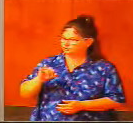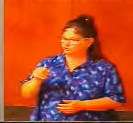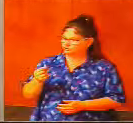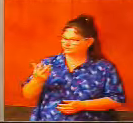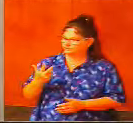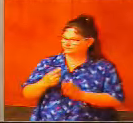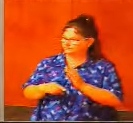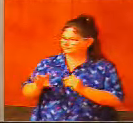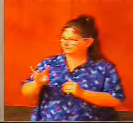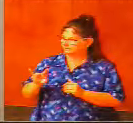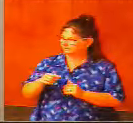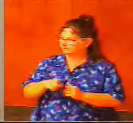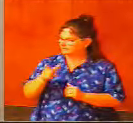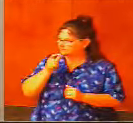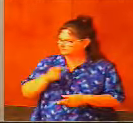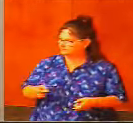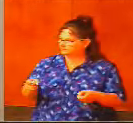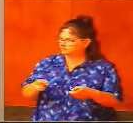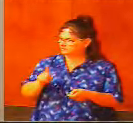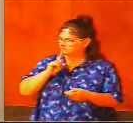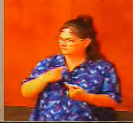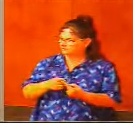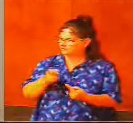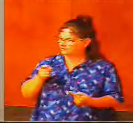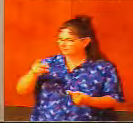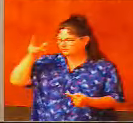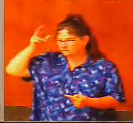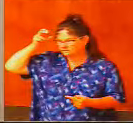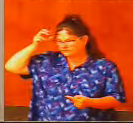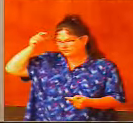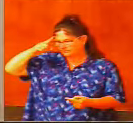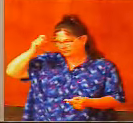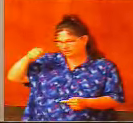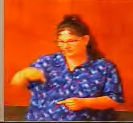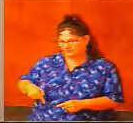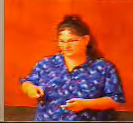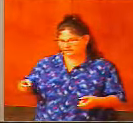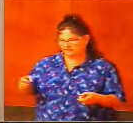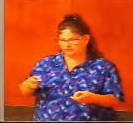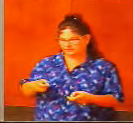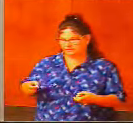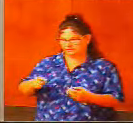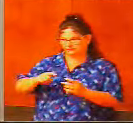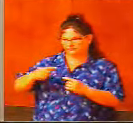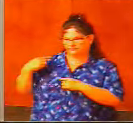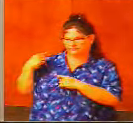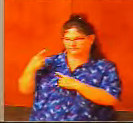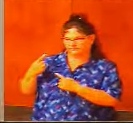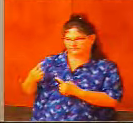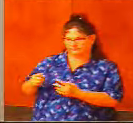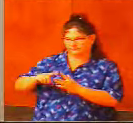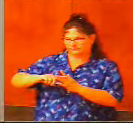who sins is of the devil, for the devil has sinned from the beginning.